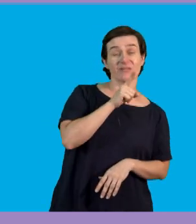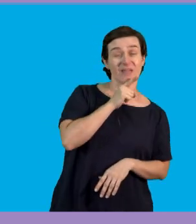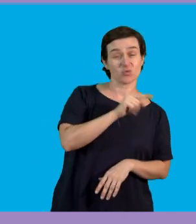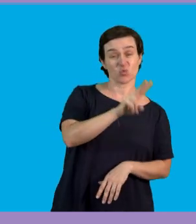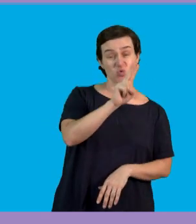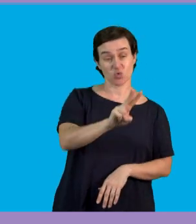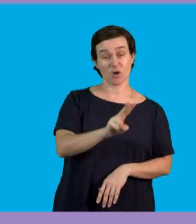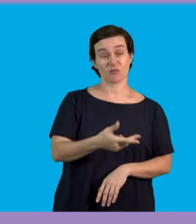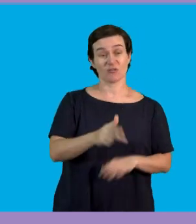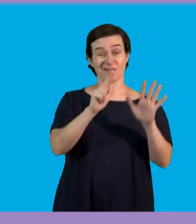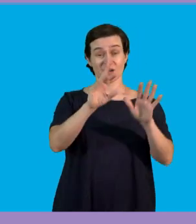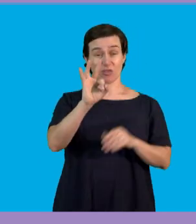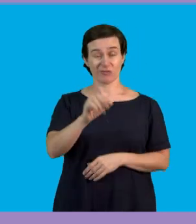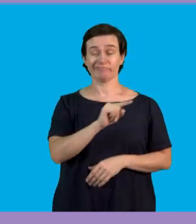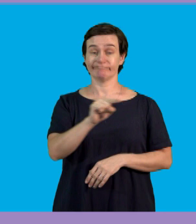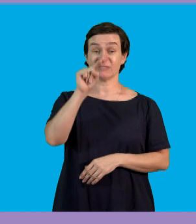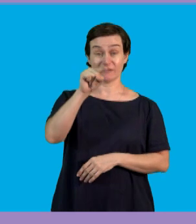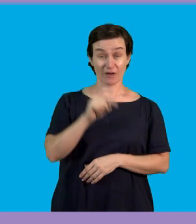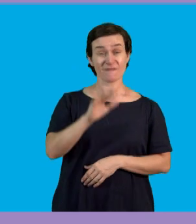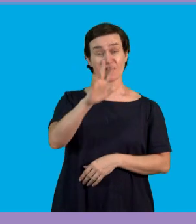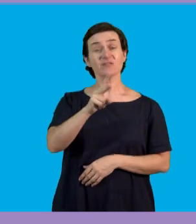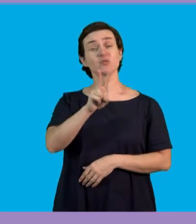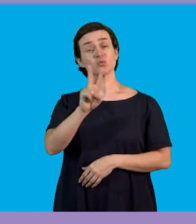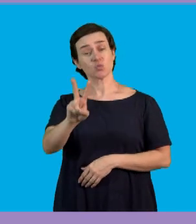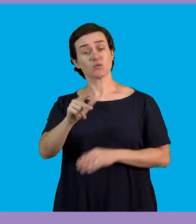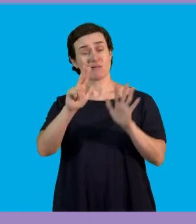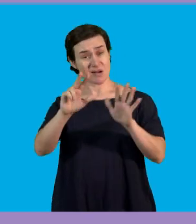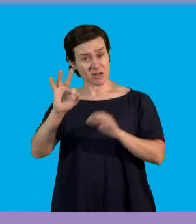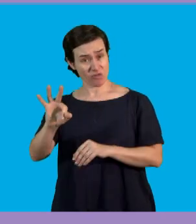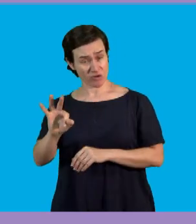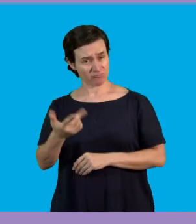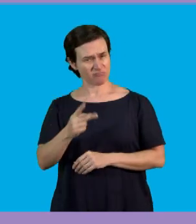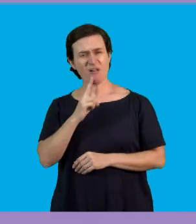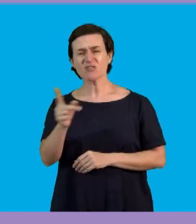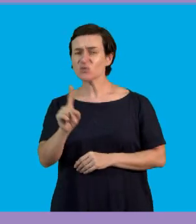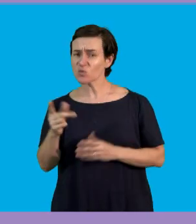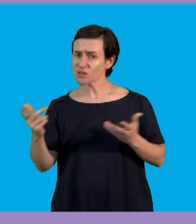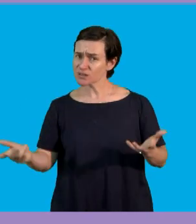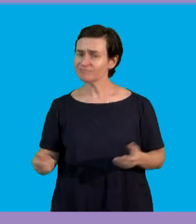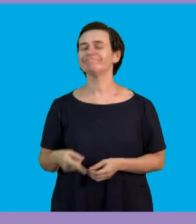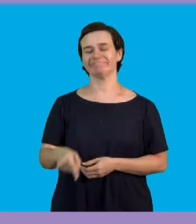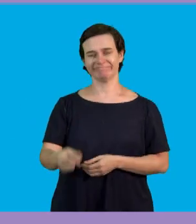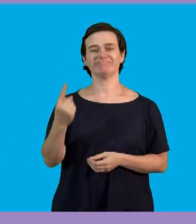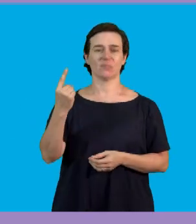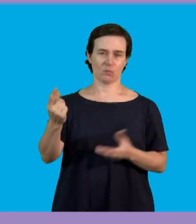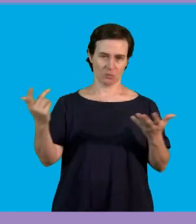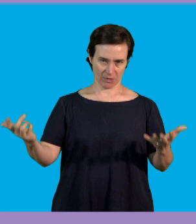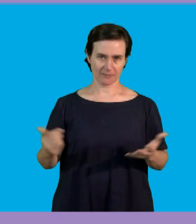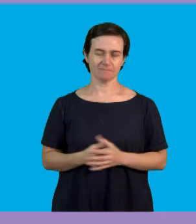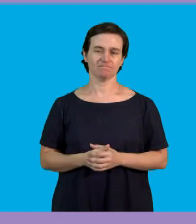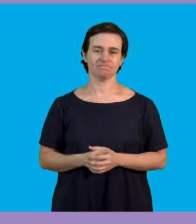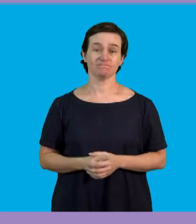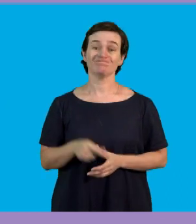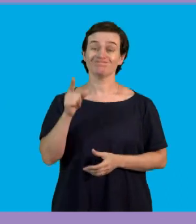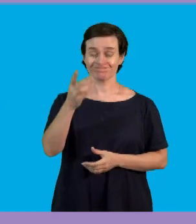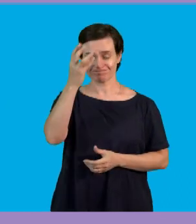5,283 divided by 5,283, what will the answer be? It is going to be 1. And remember,